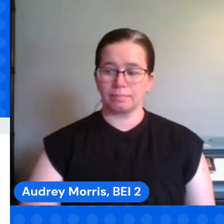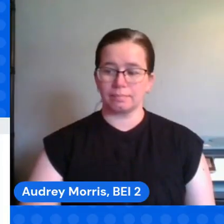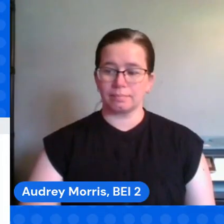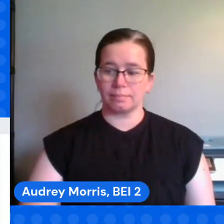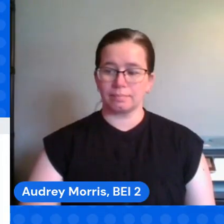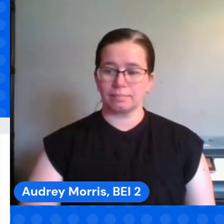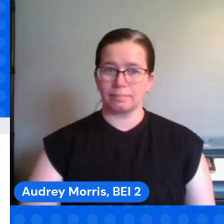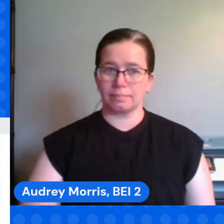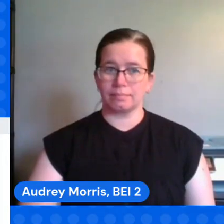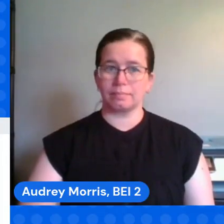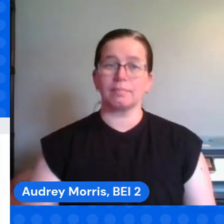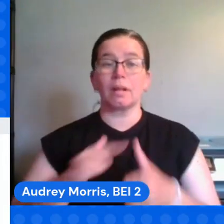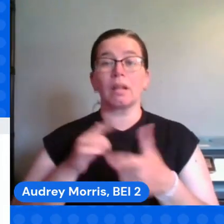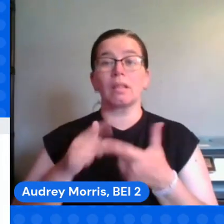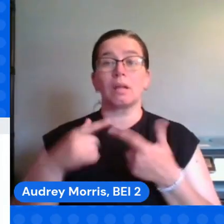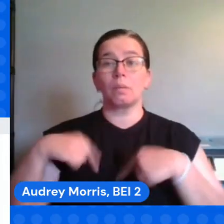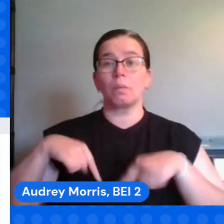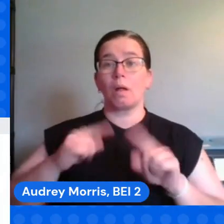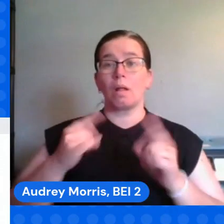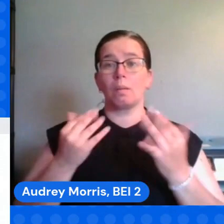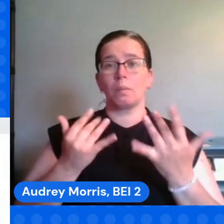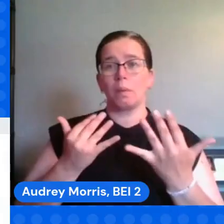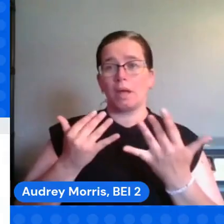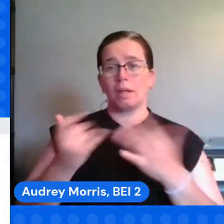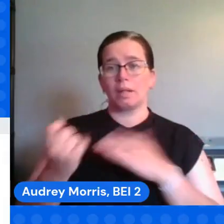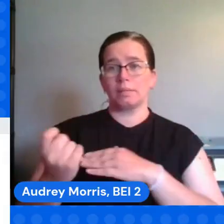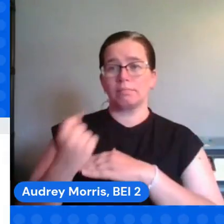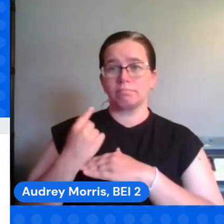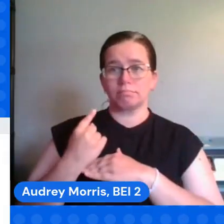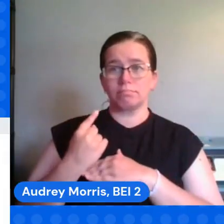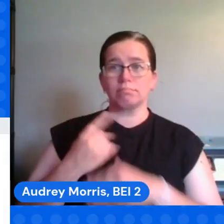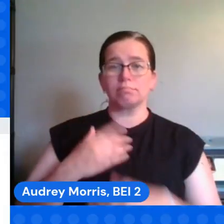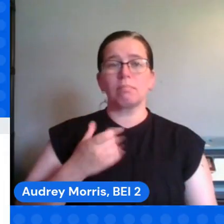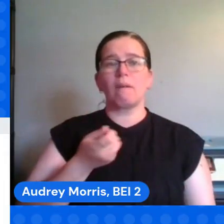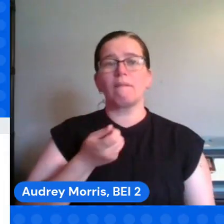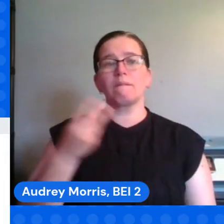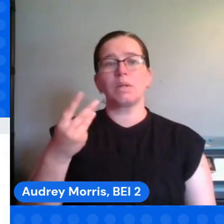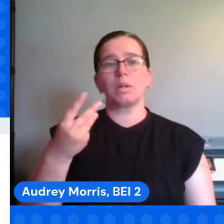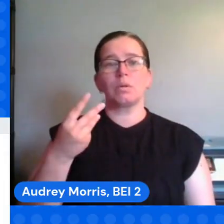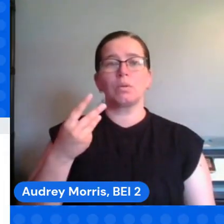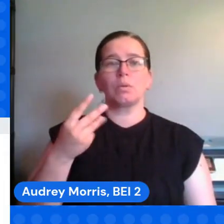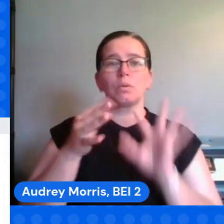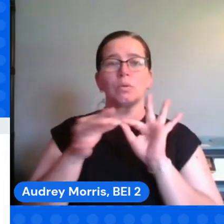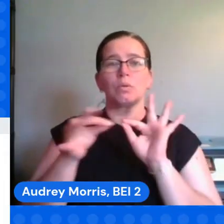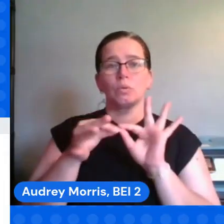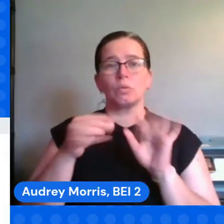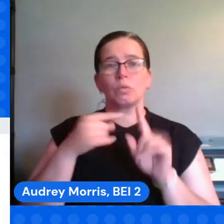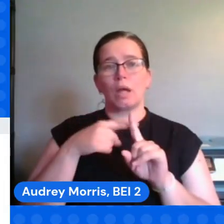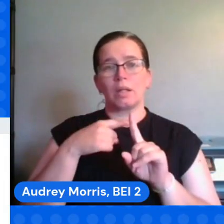And then while we're waiting, just a few, I guess, credits or things would. So again,